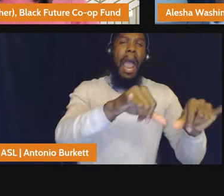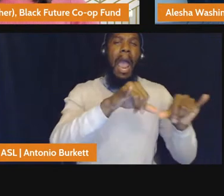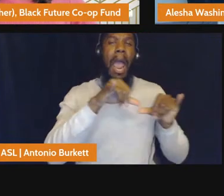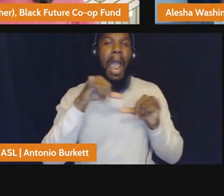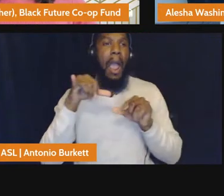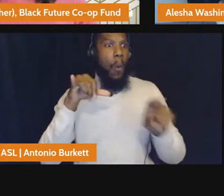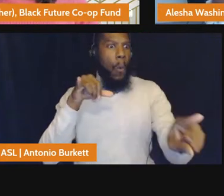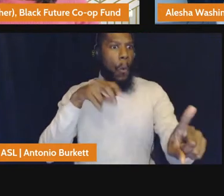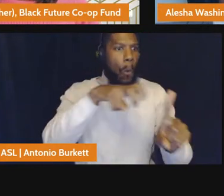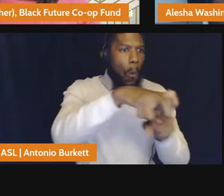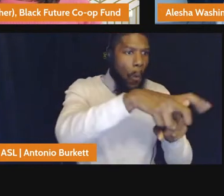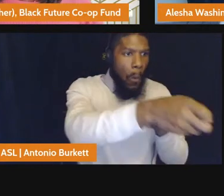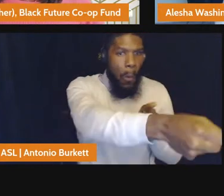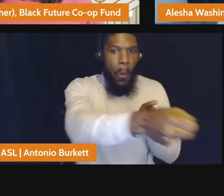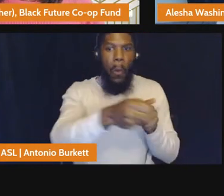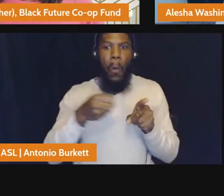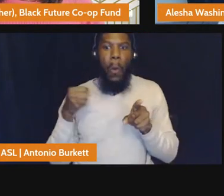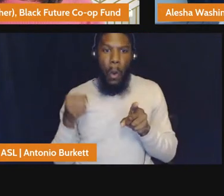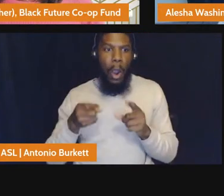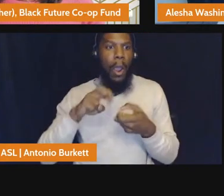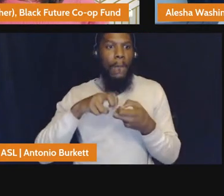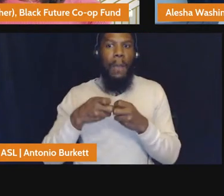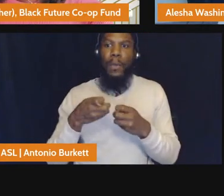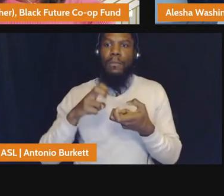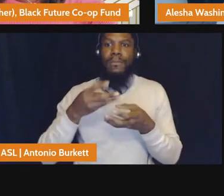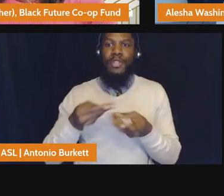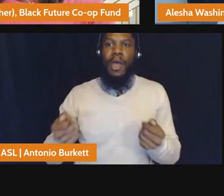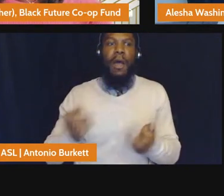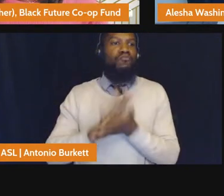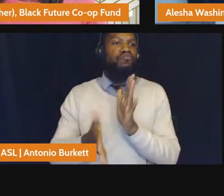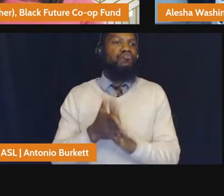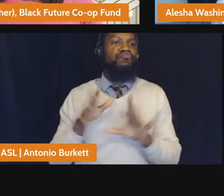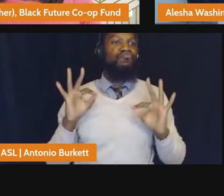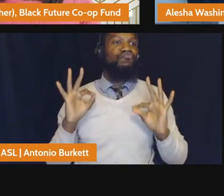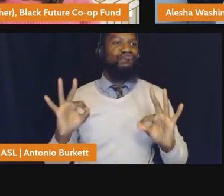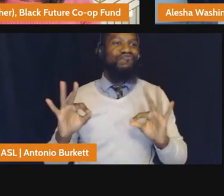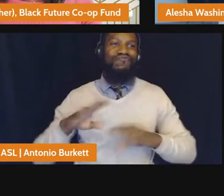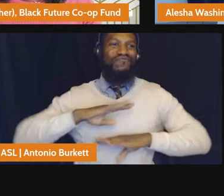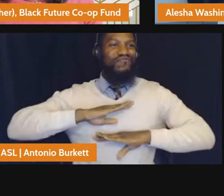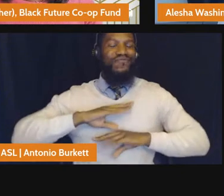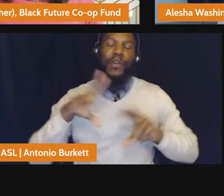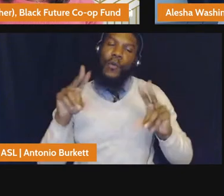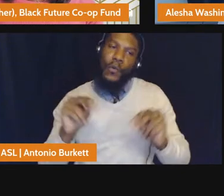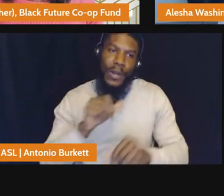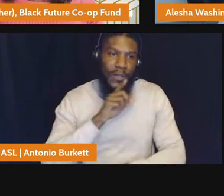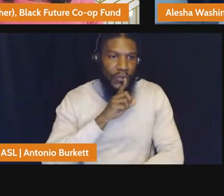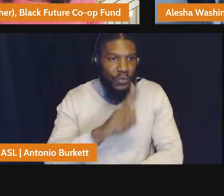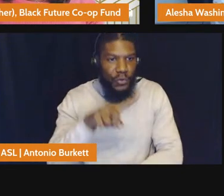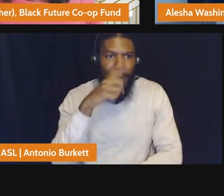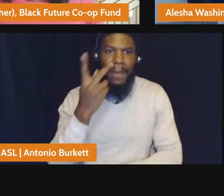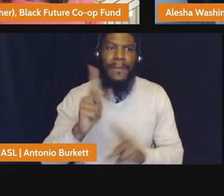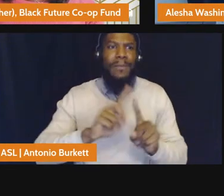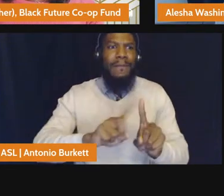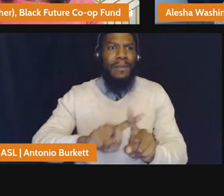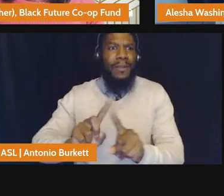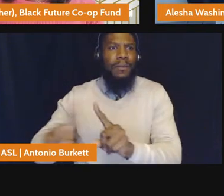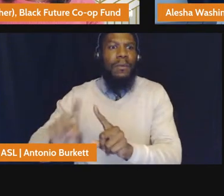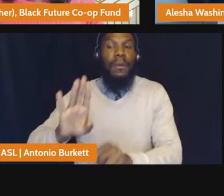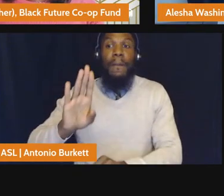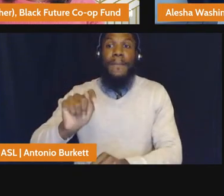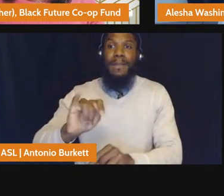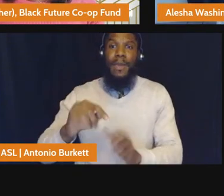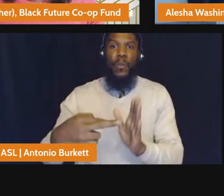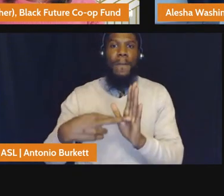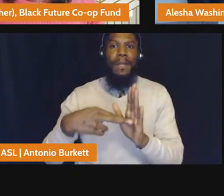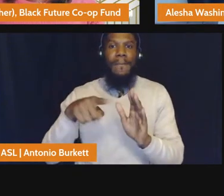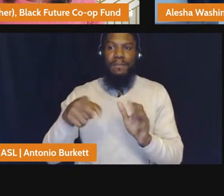right? We have a rich, diverse community within and of itself. But the more we are thoughtful about ensuring that that representation is